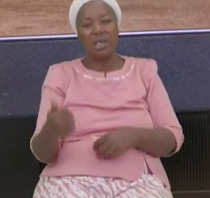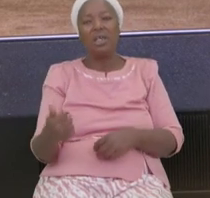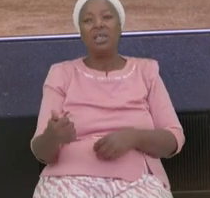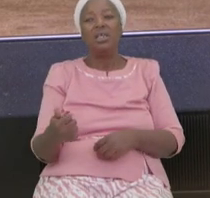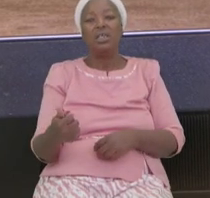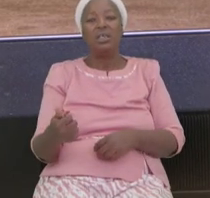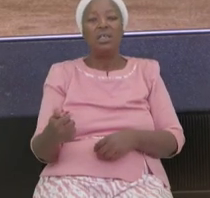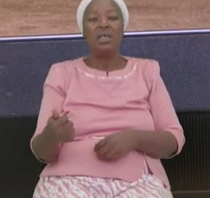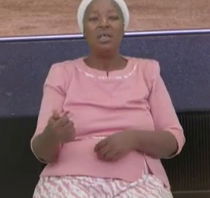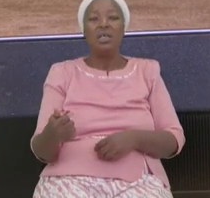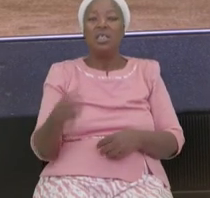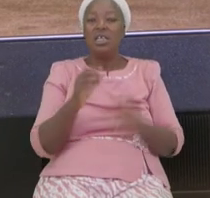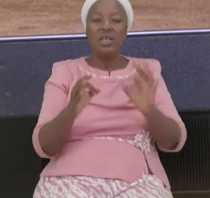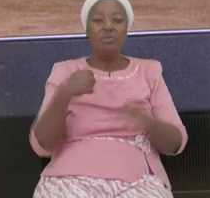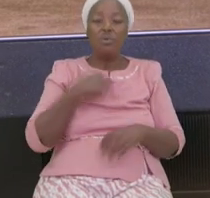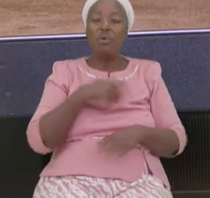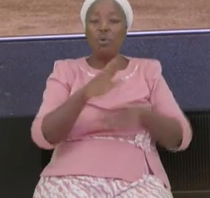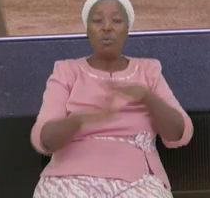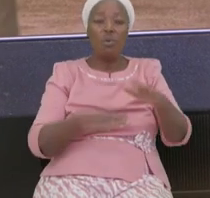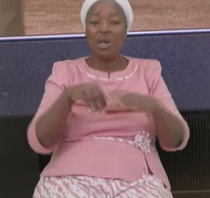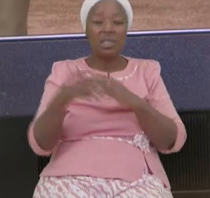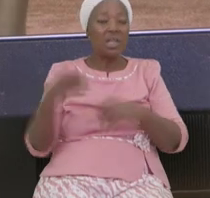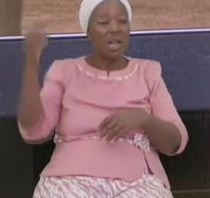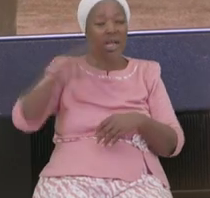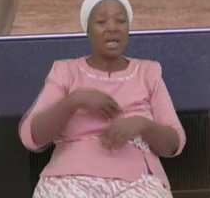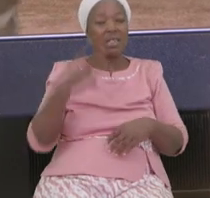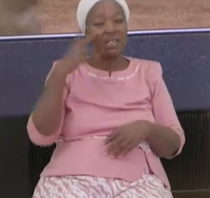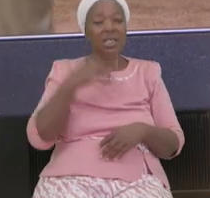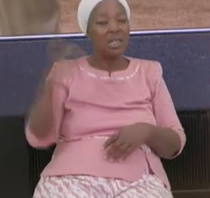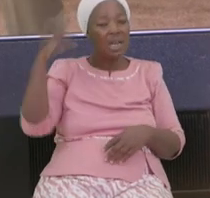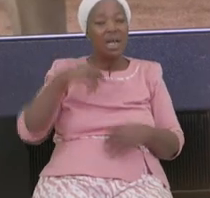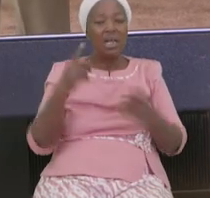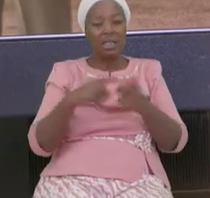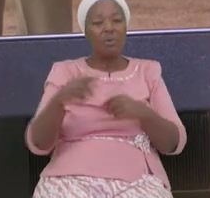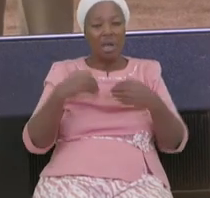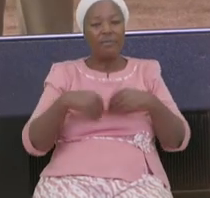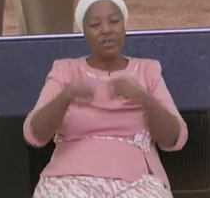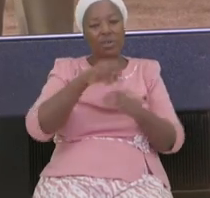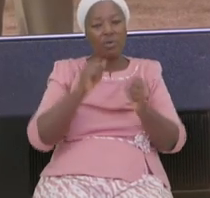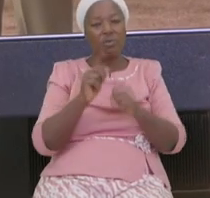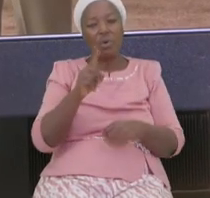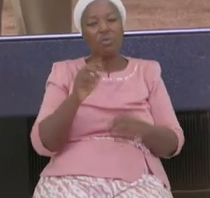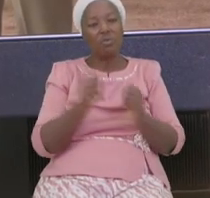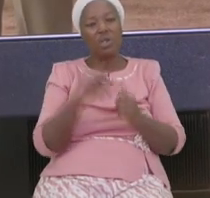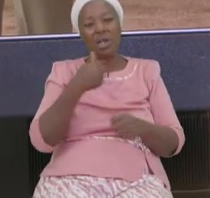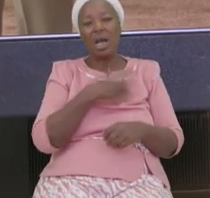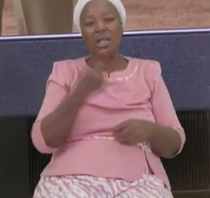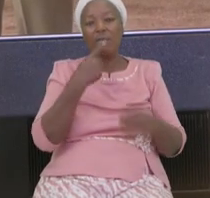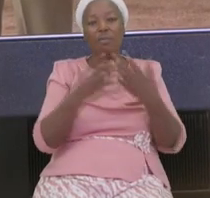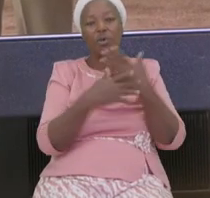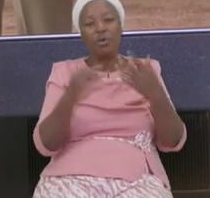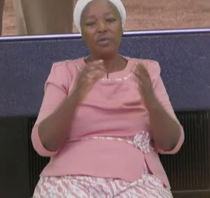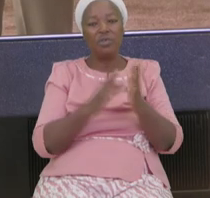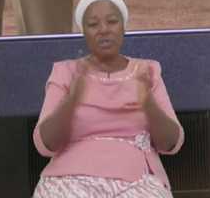says if we walk in the light as he is in the light, we have fellowship one with another, and the blood of